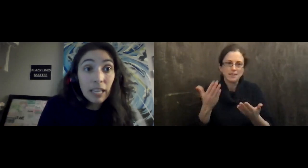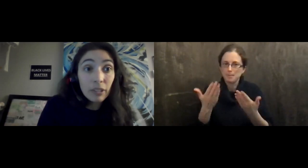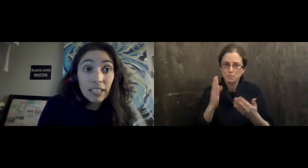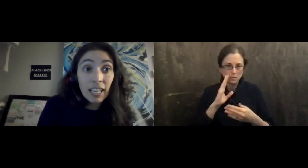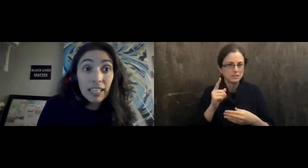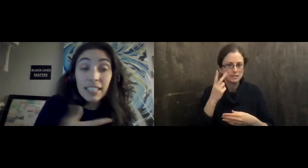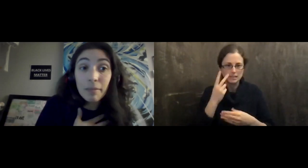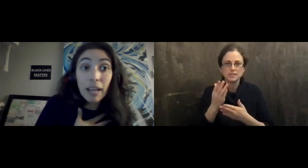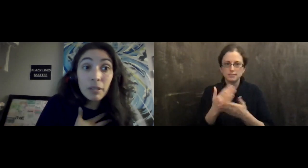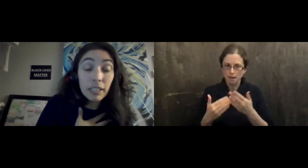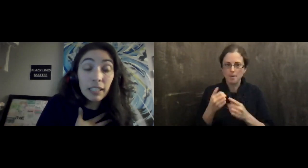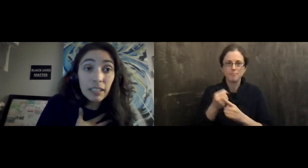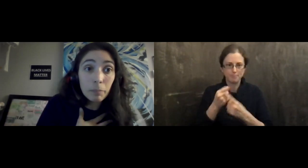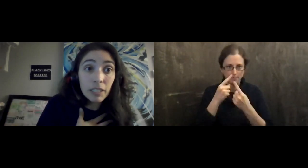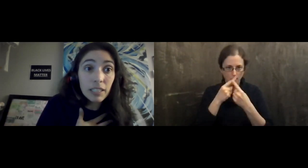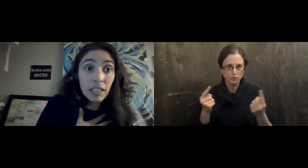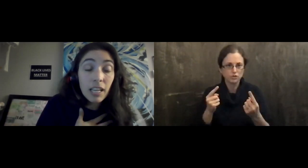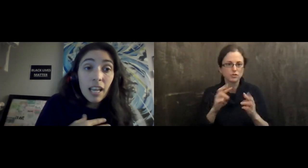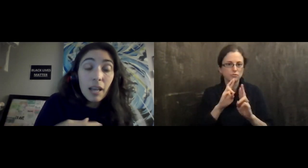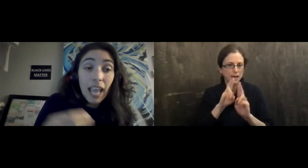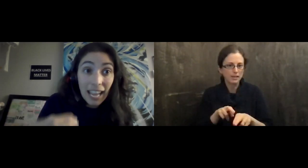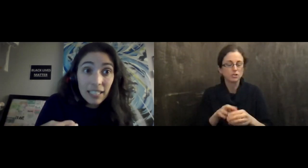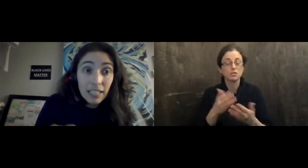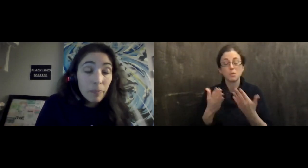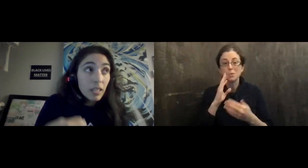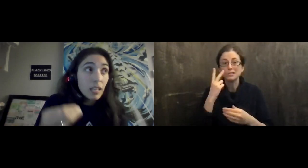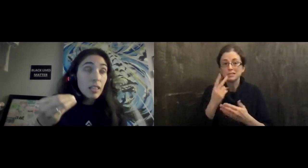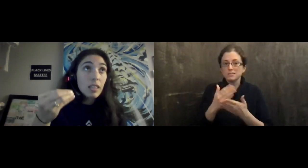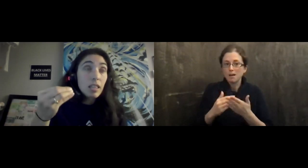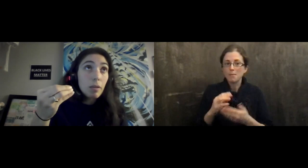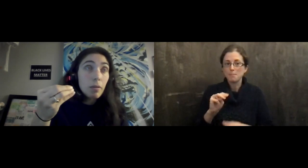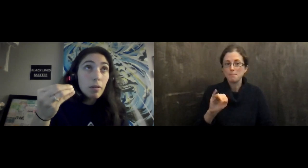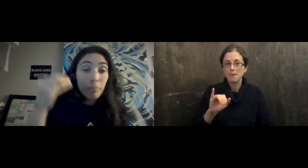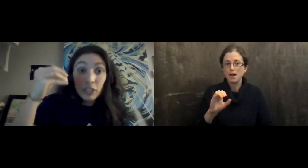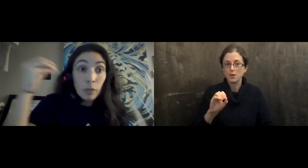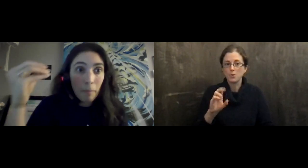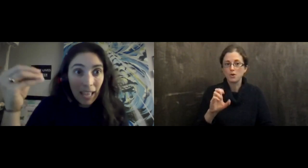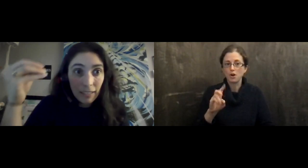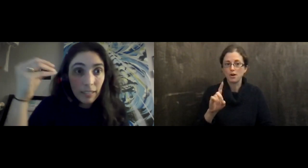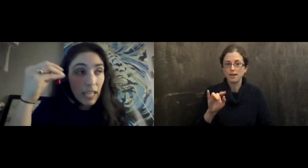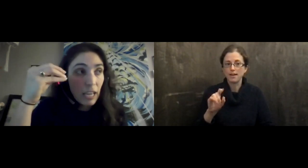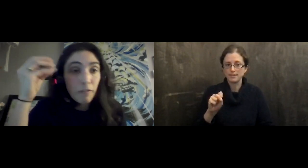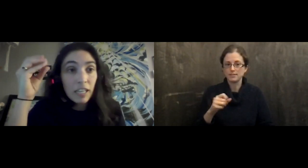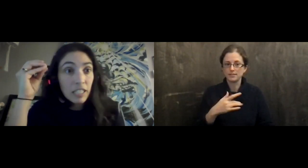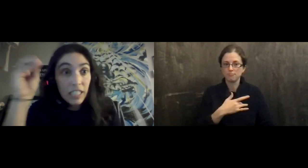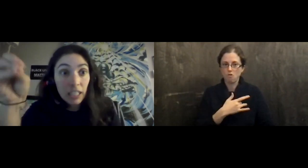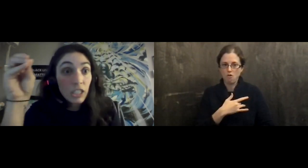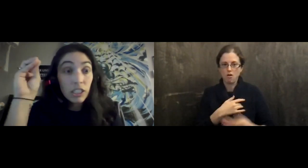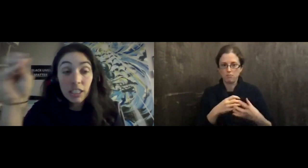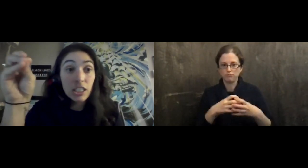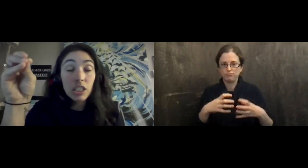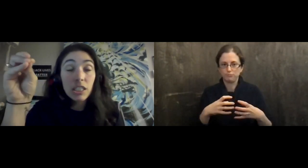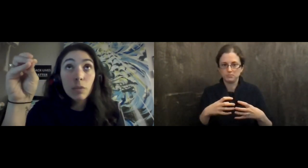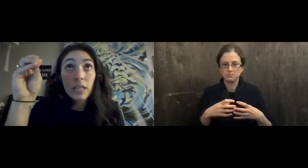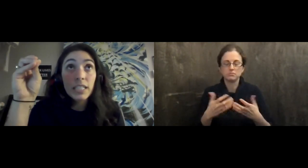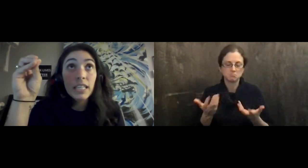some myocarditis. I'm a realistic person. And by doing the math, if in young adults